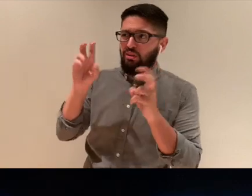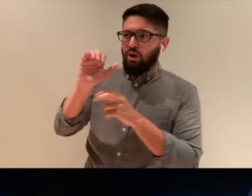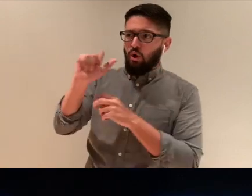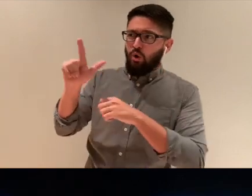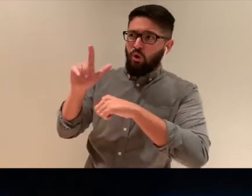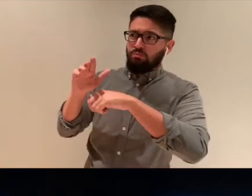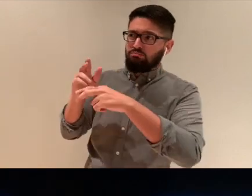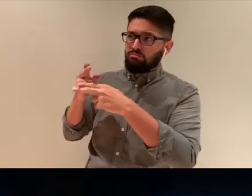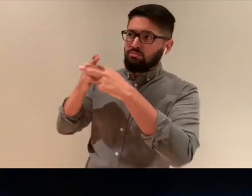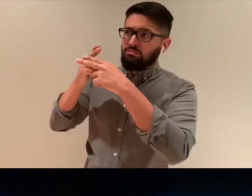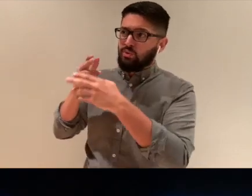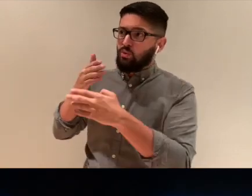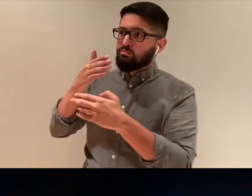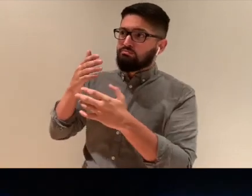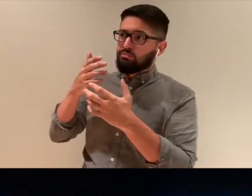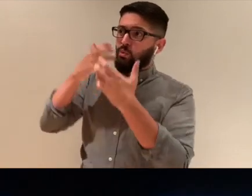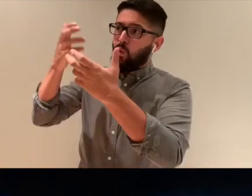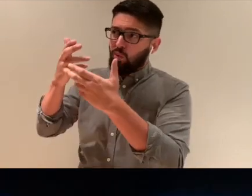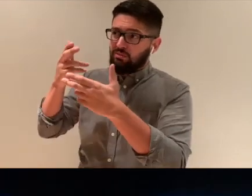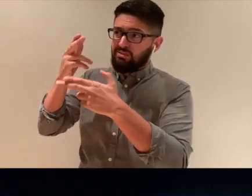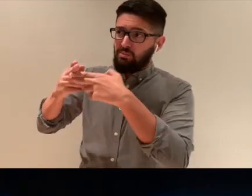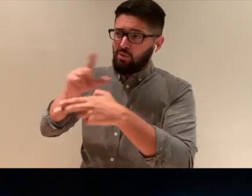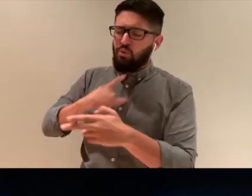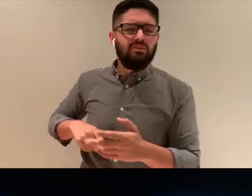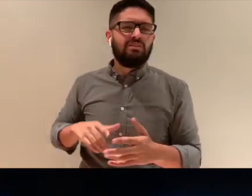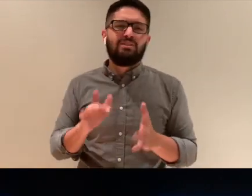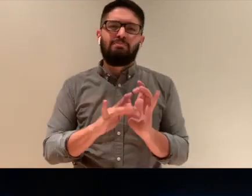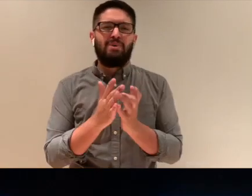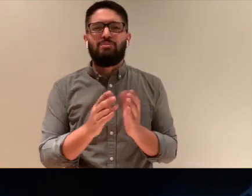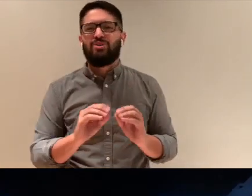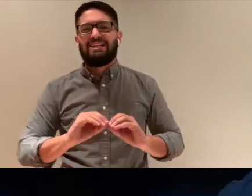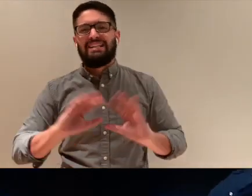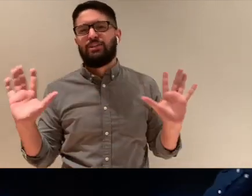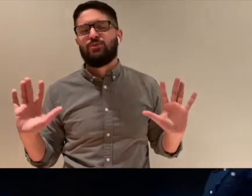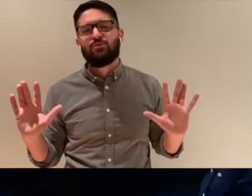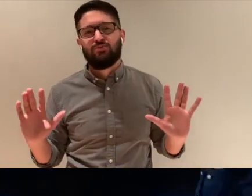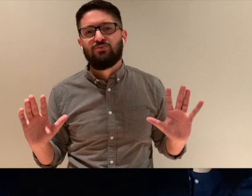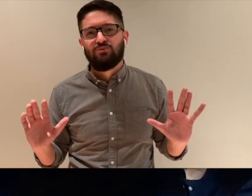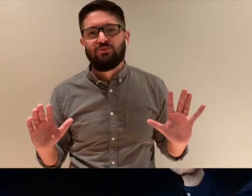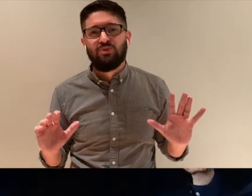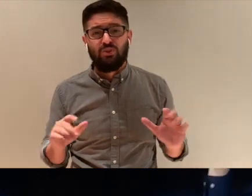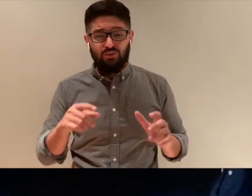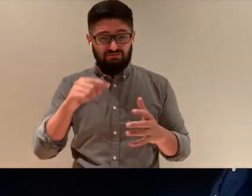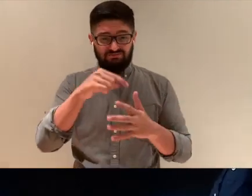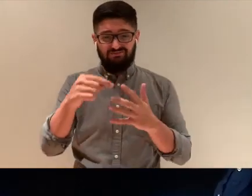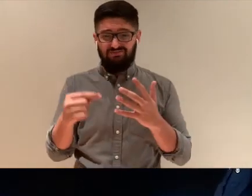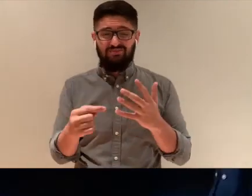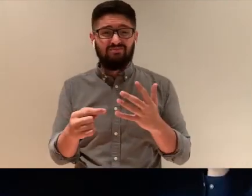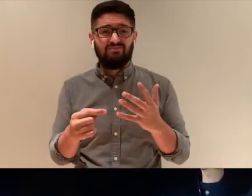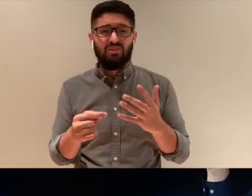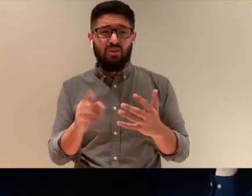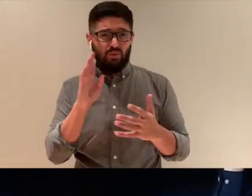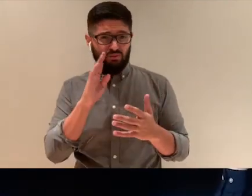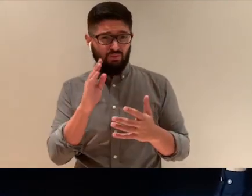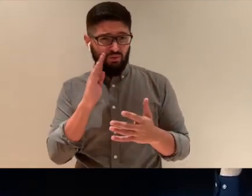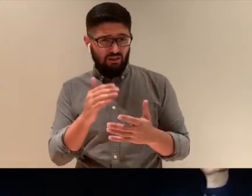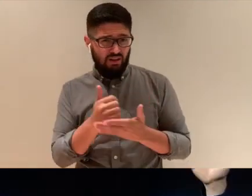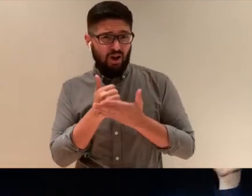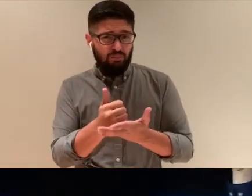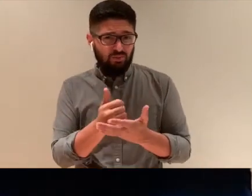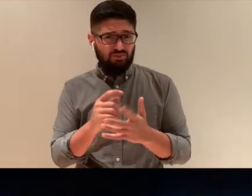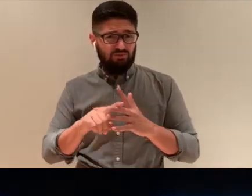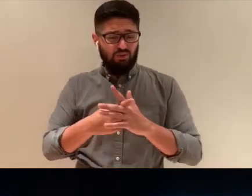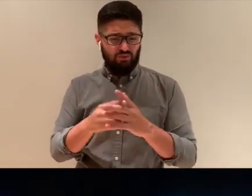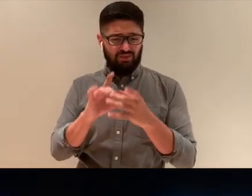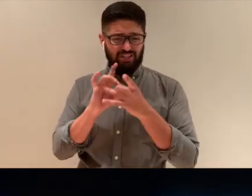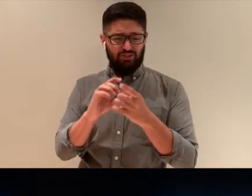to call on the Lord? Well, the Bible's very clear. Listen, all those things, those are good things, but those things will never help